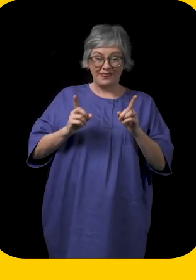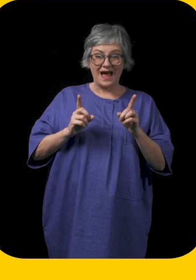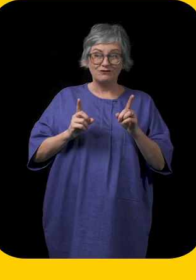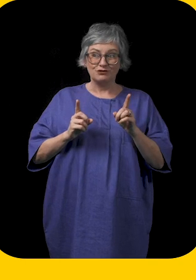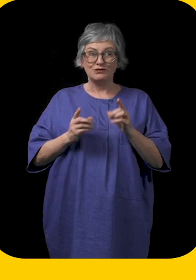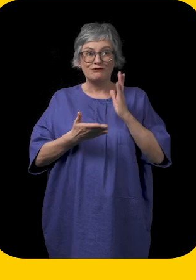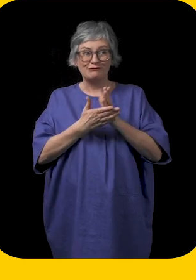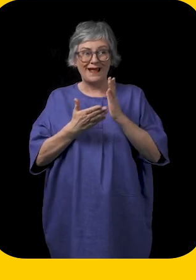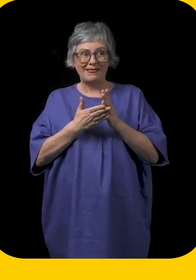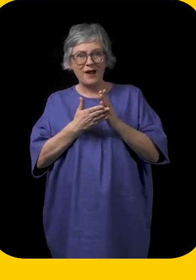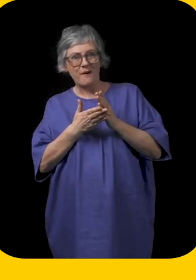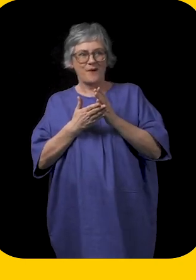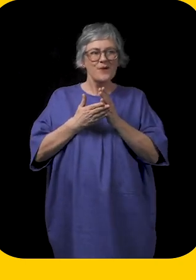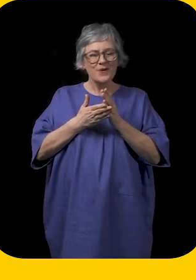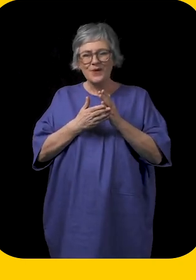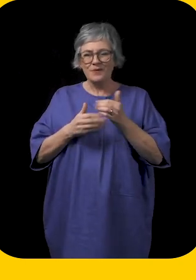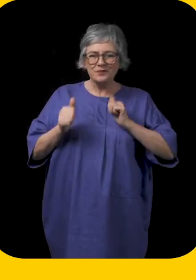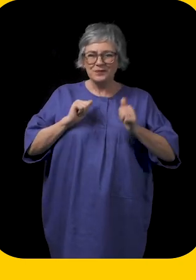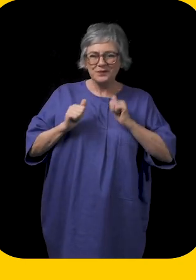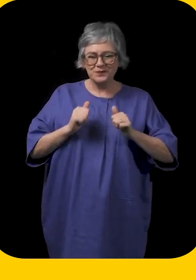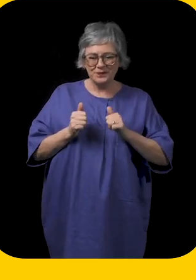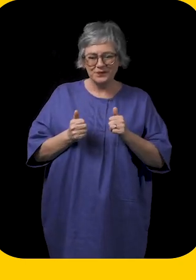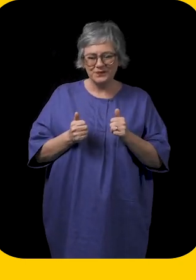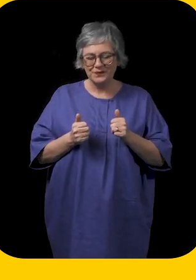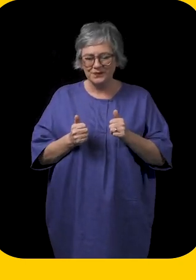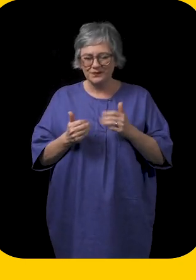wow, that felt like it was really cool.